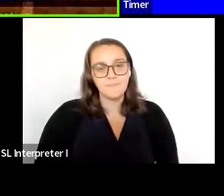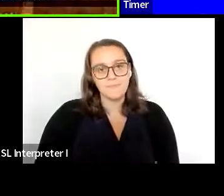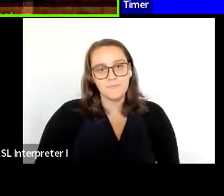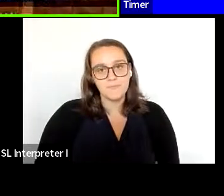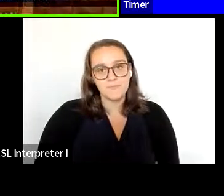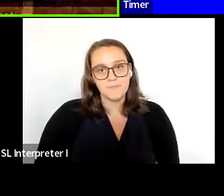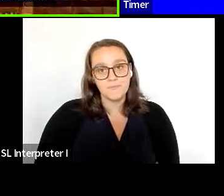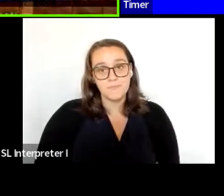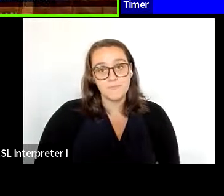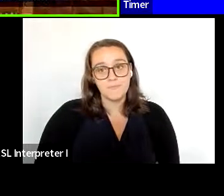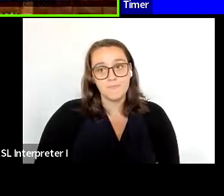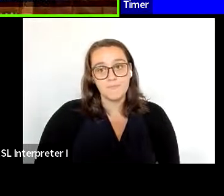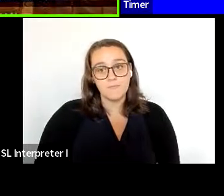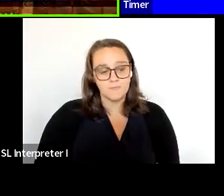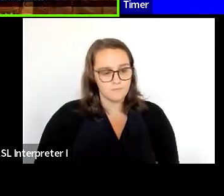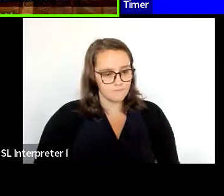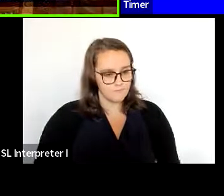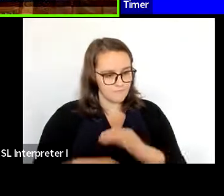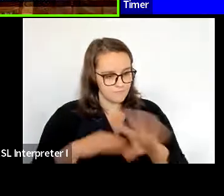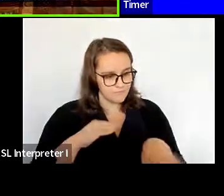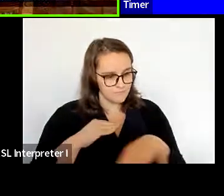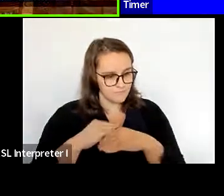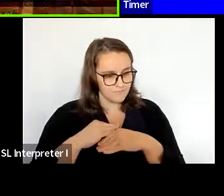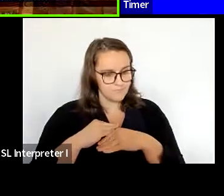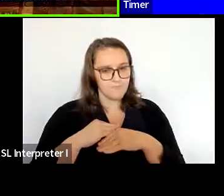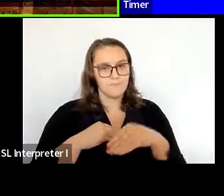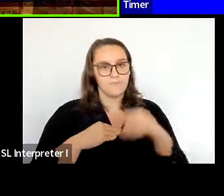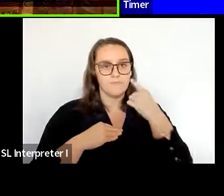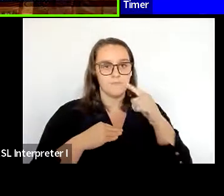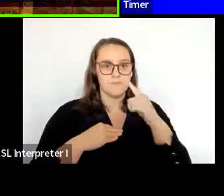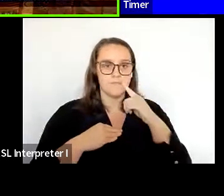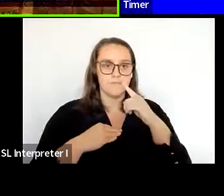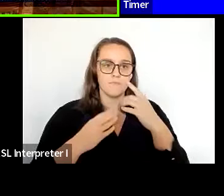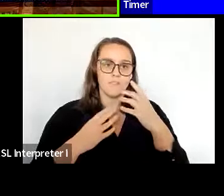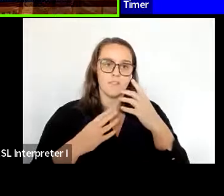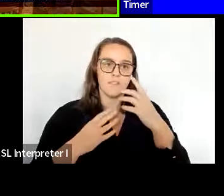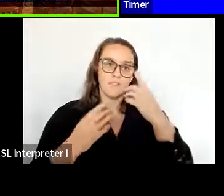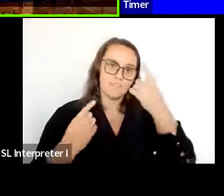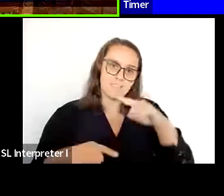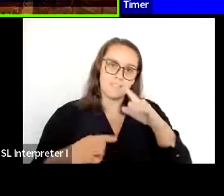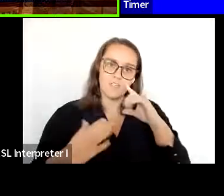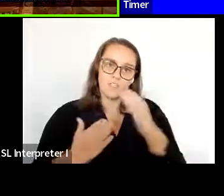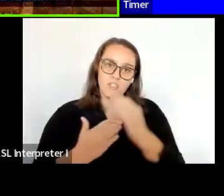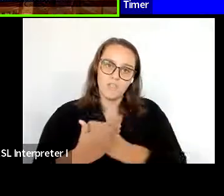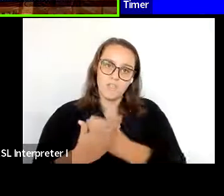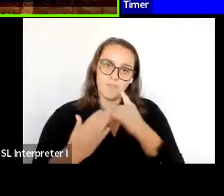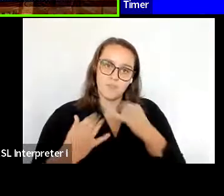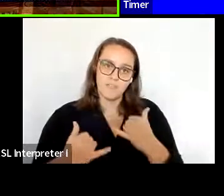Without objection, this measure will be placed on the consent agenda for today's additional legislative meeting.